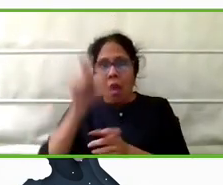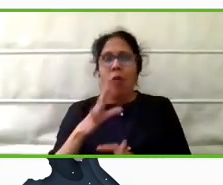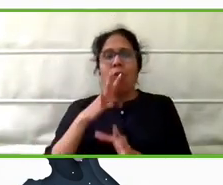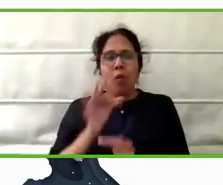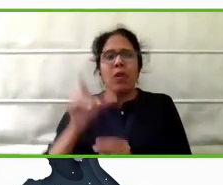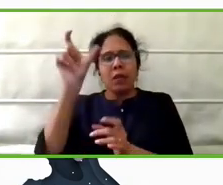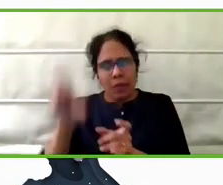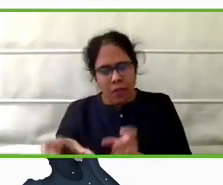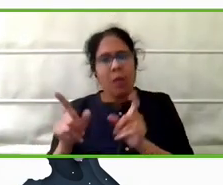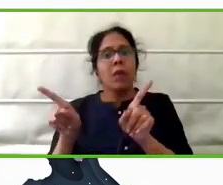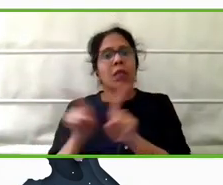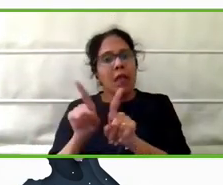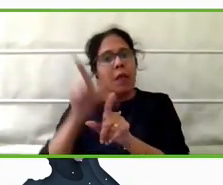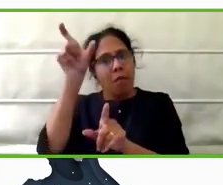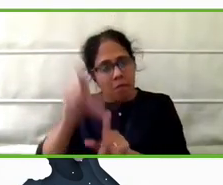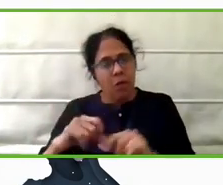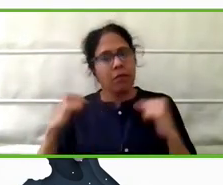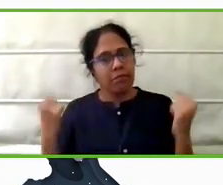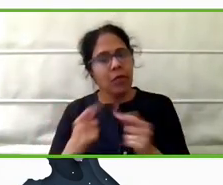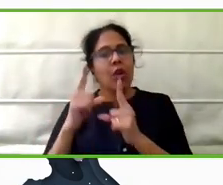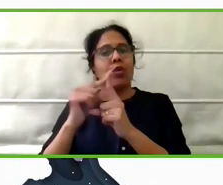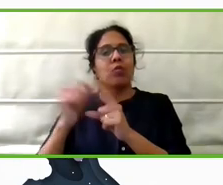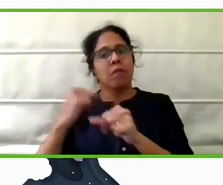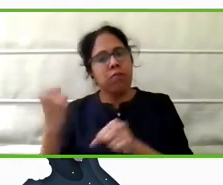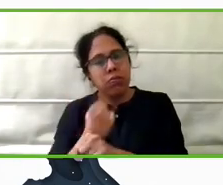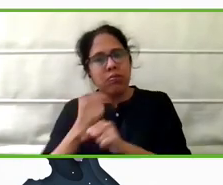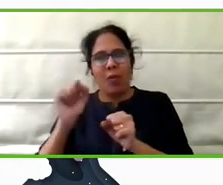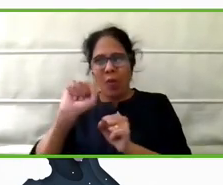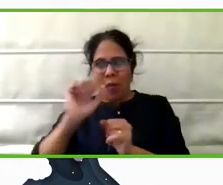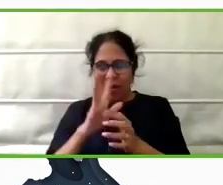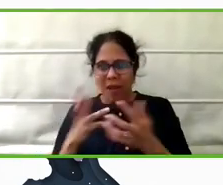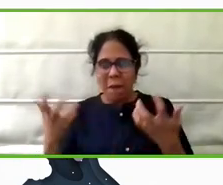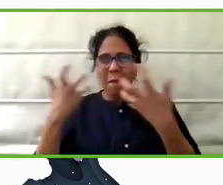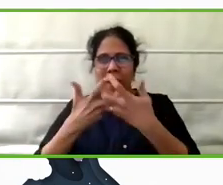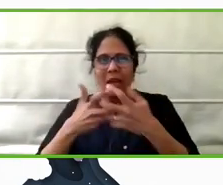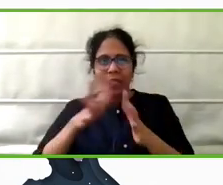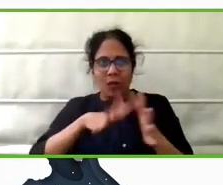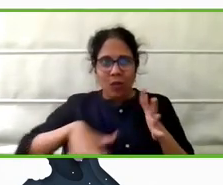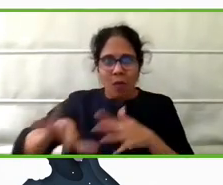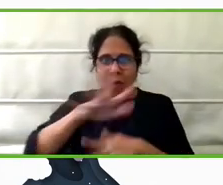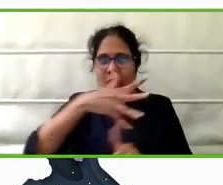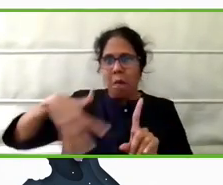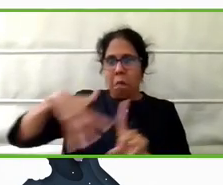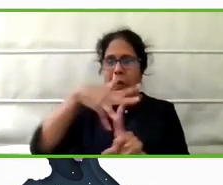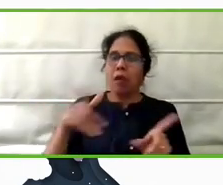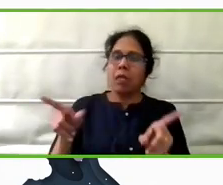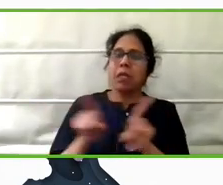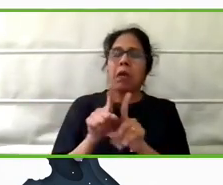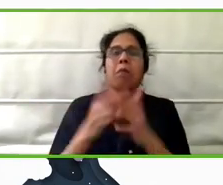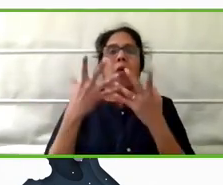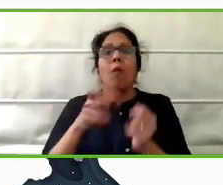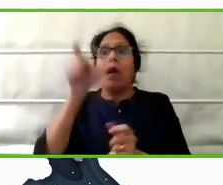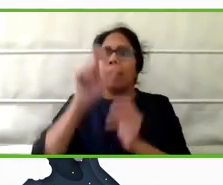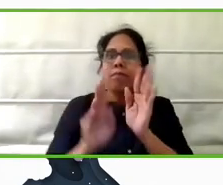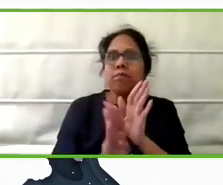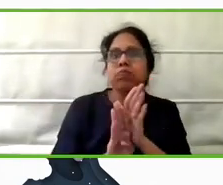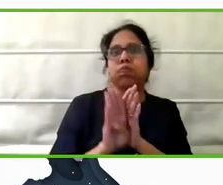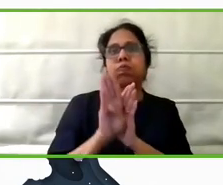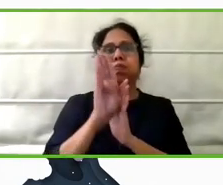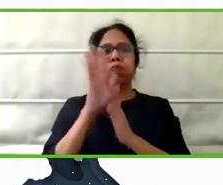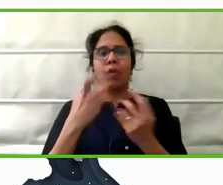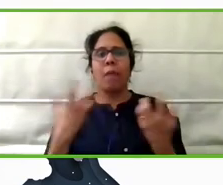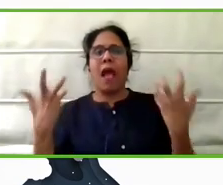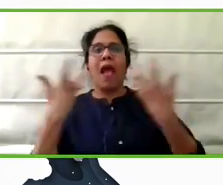able to thrive in their own context and in their own environment, then feeling the need to acclimatize and change. And